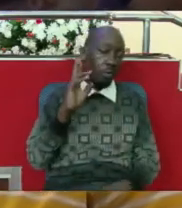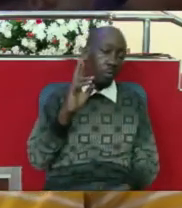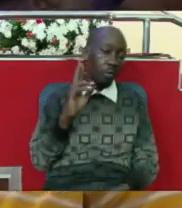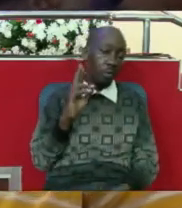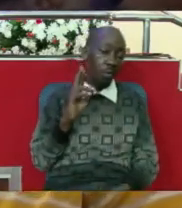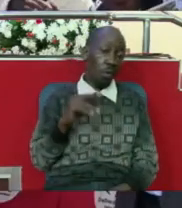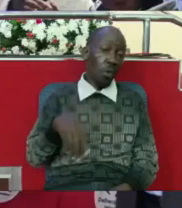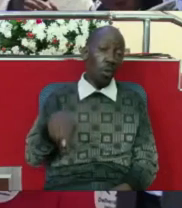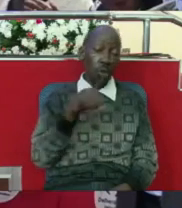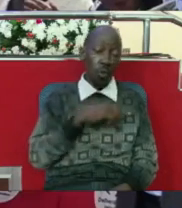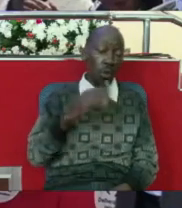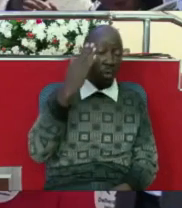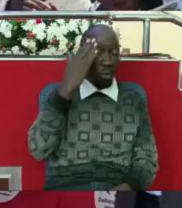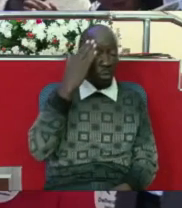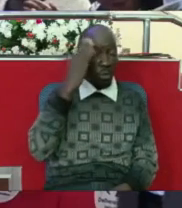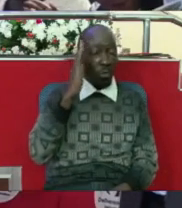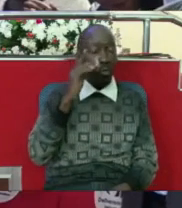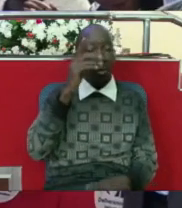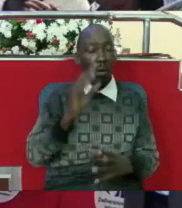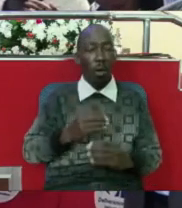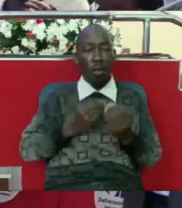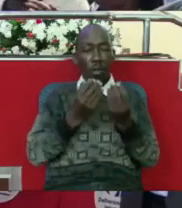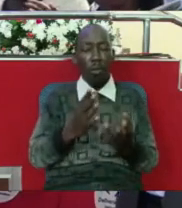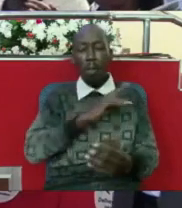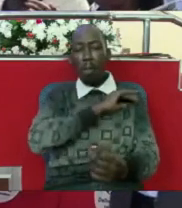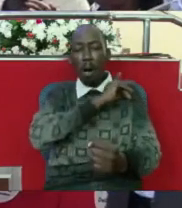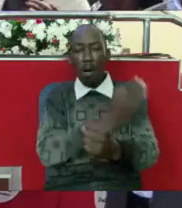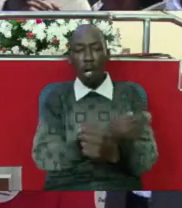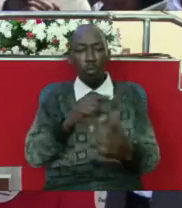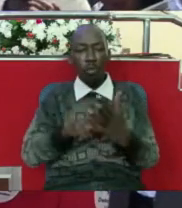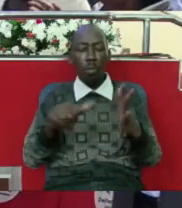So we're no longer going to give power to the problem.